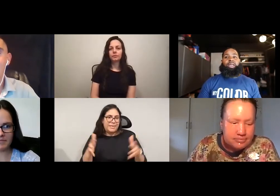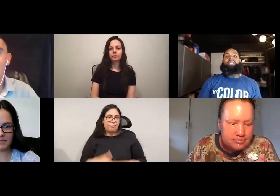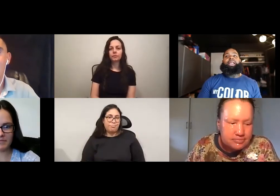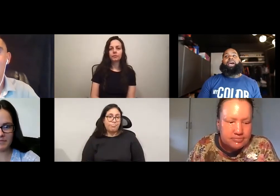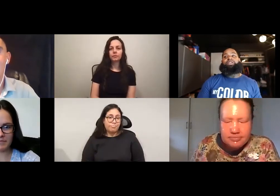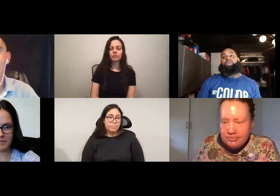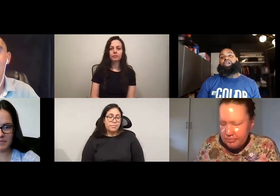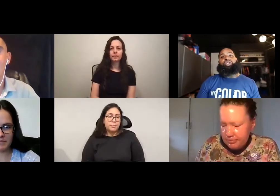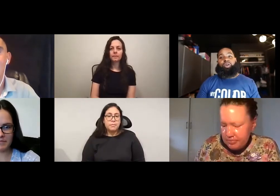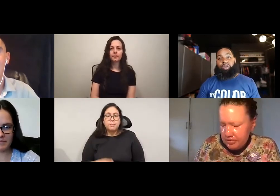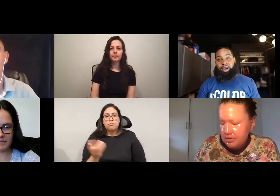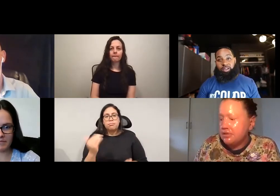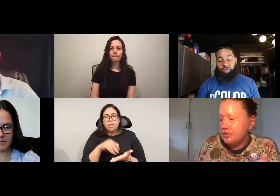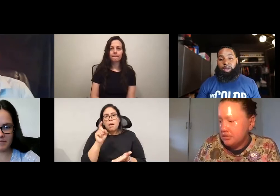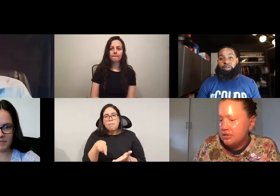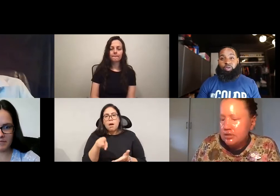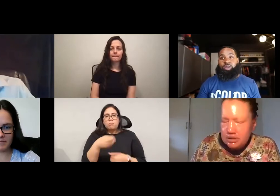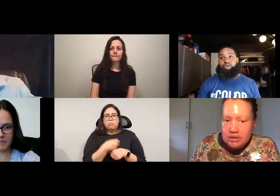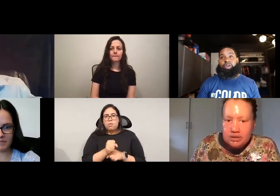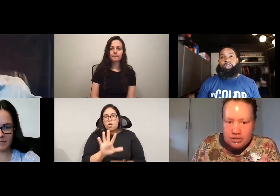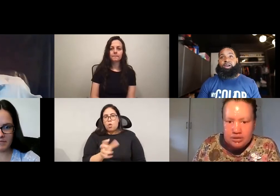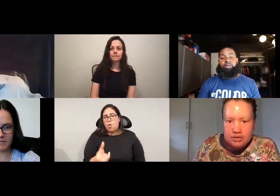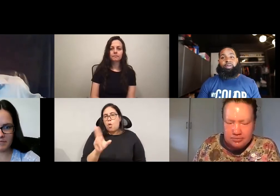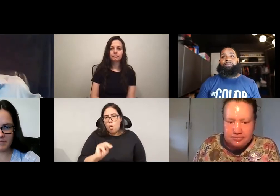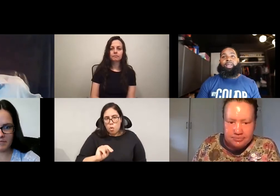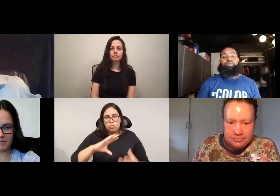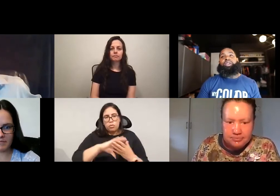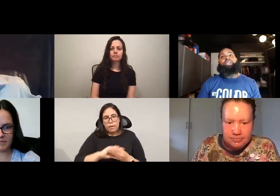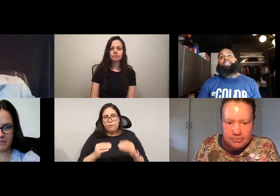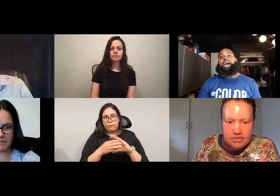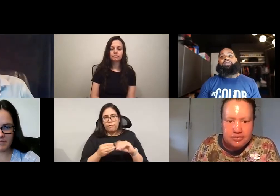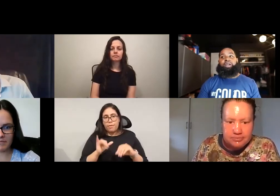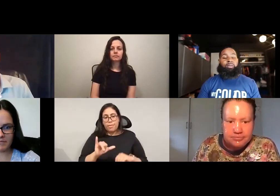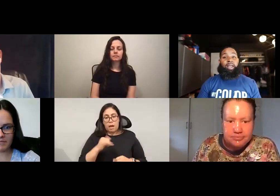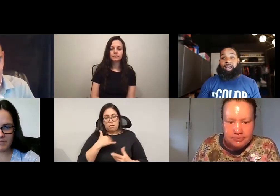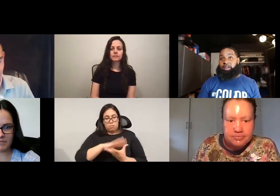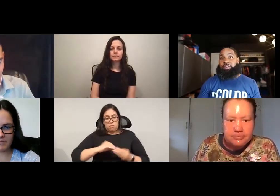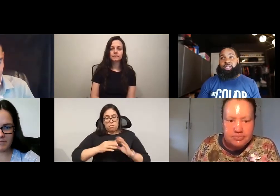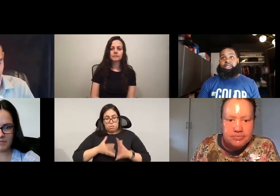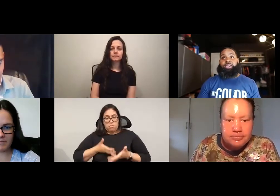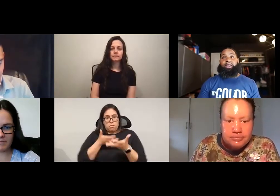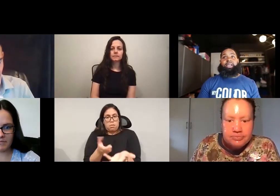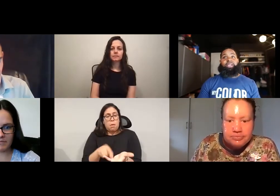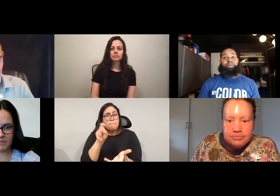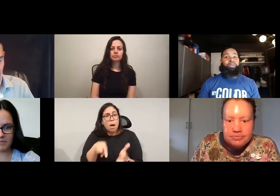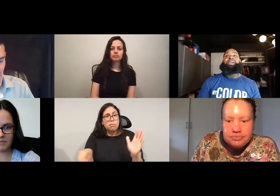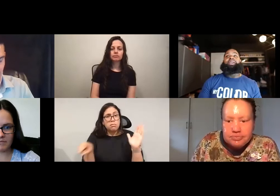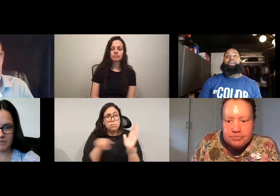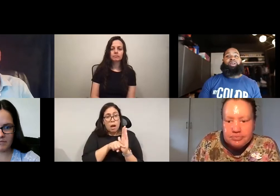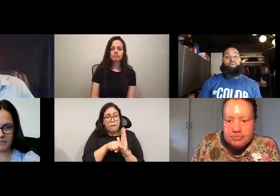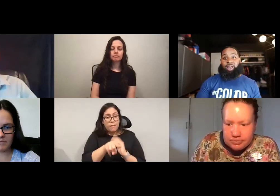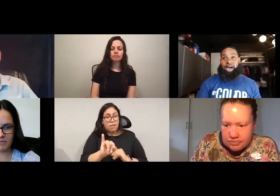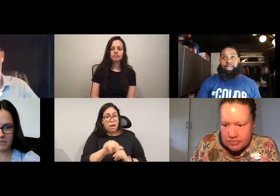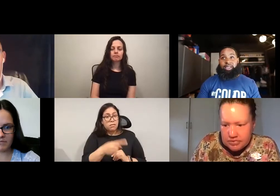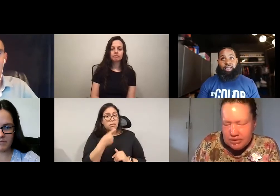you again have to create your own narrative and be the voice for yourself. That voice does not have to come in a negative sense. Like Jacob said,